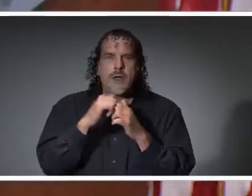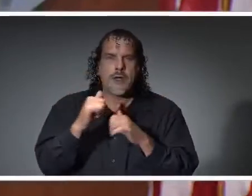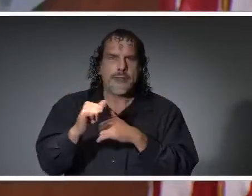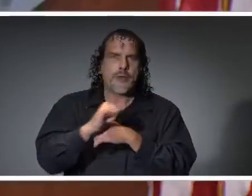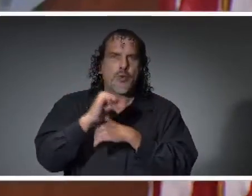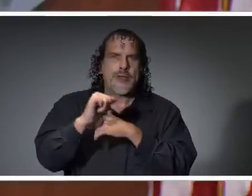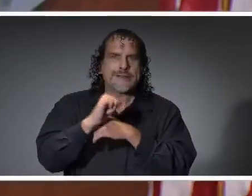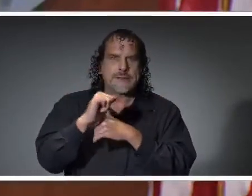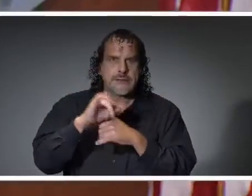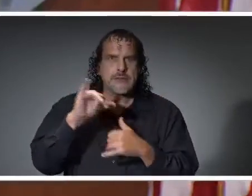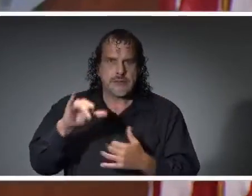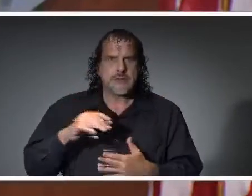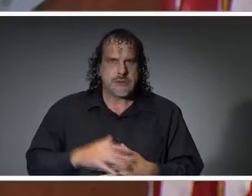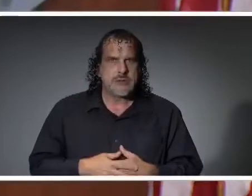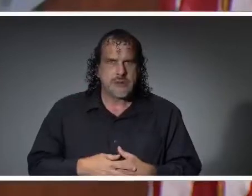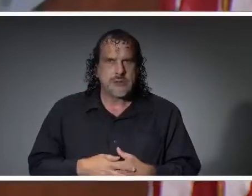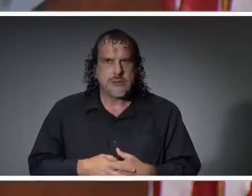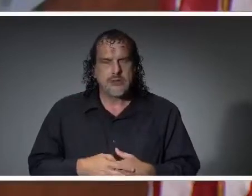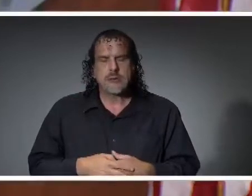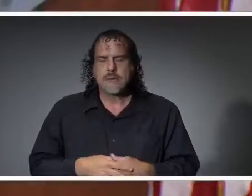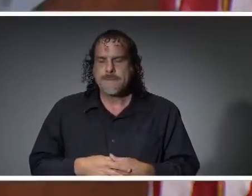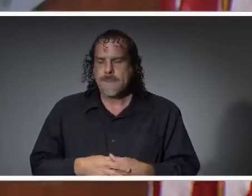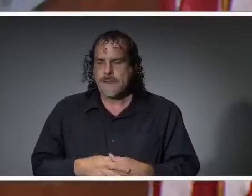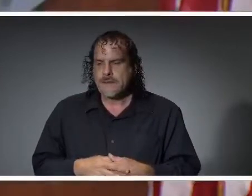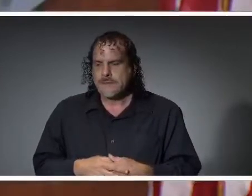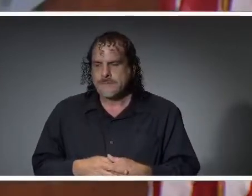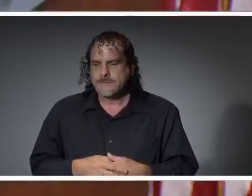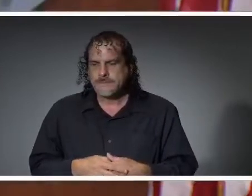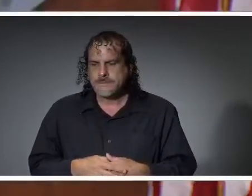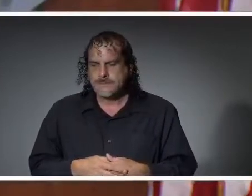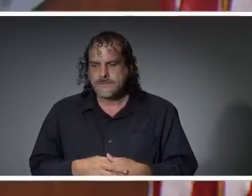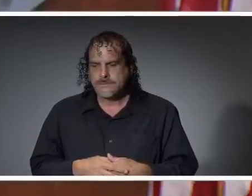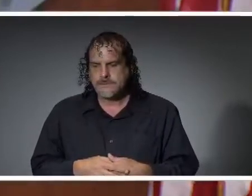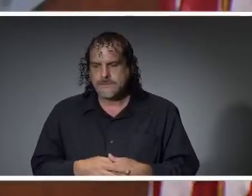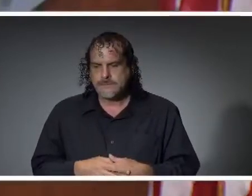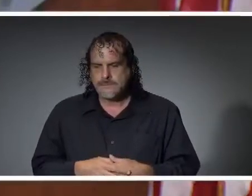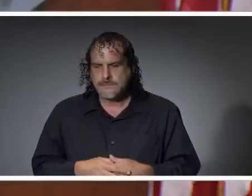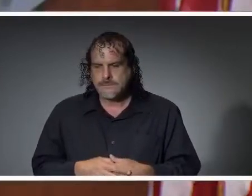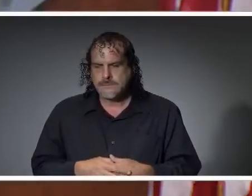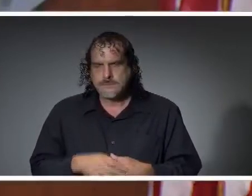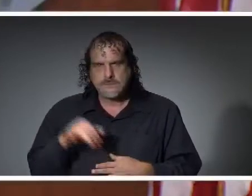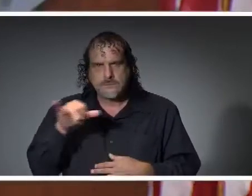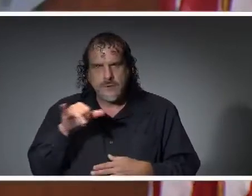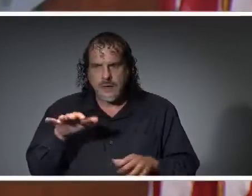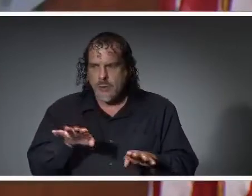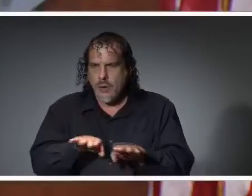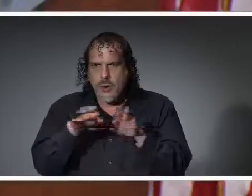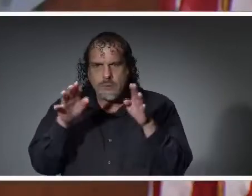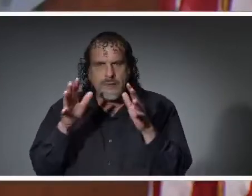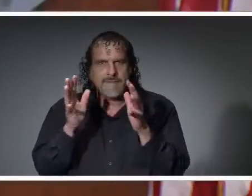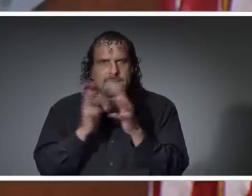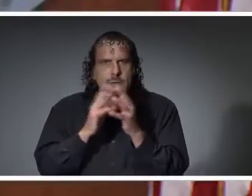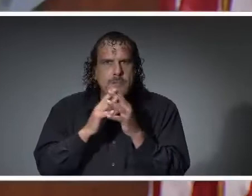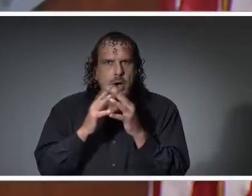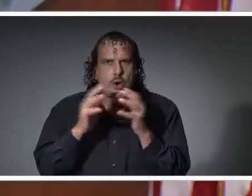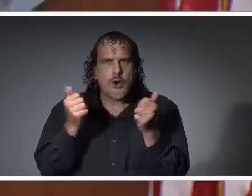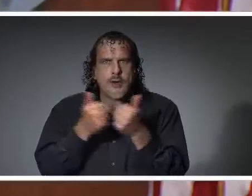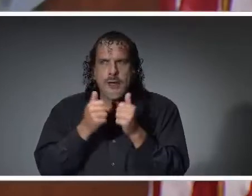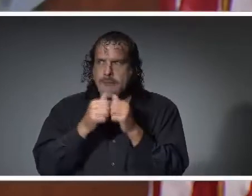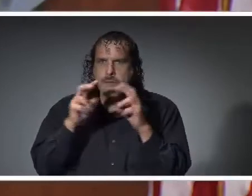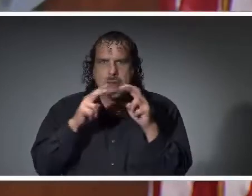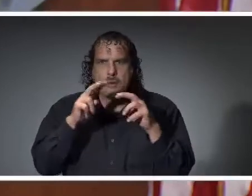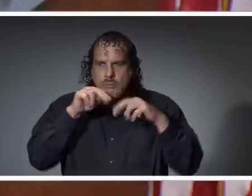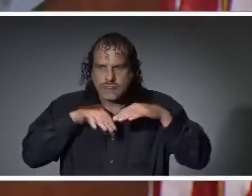for that, just like the opening of stadiums for football games, for